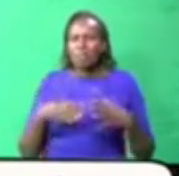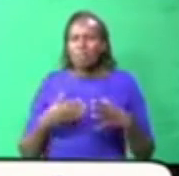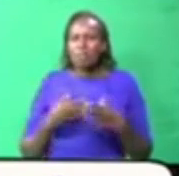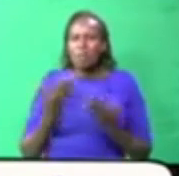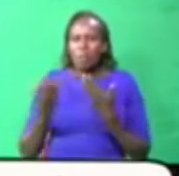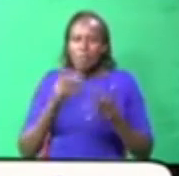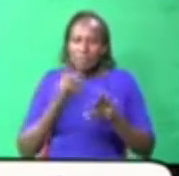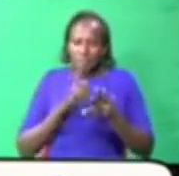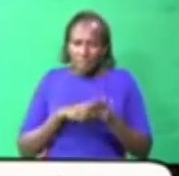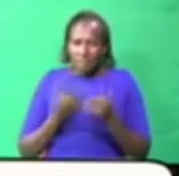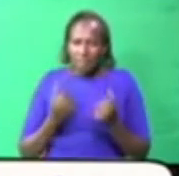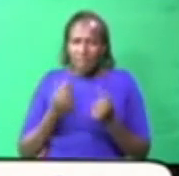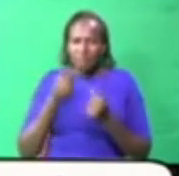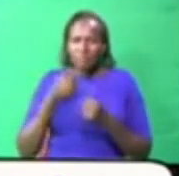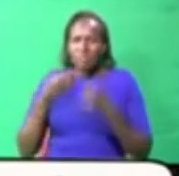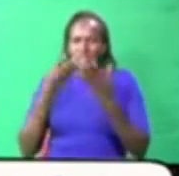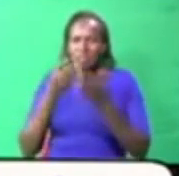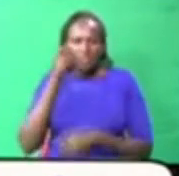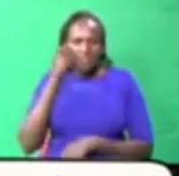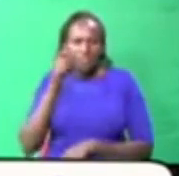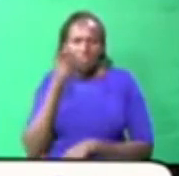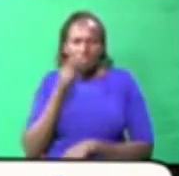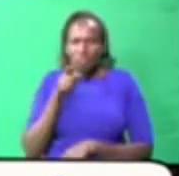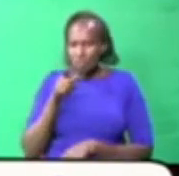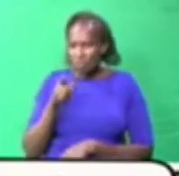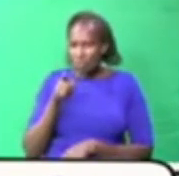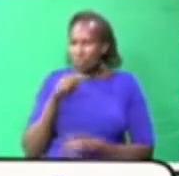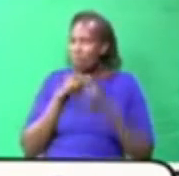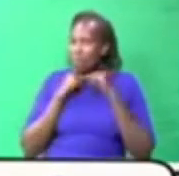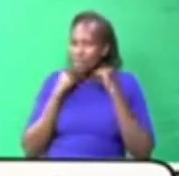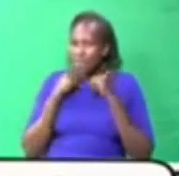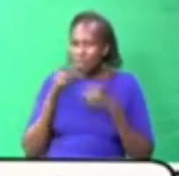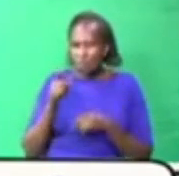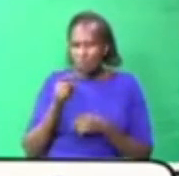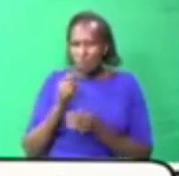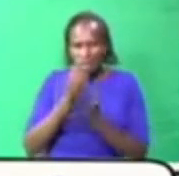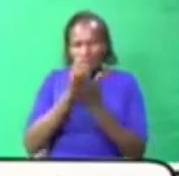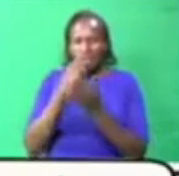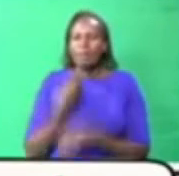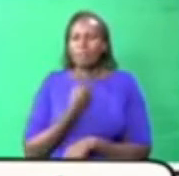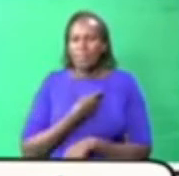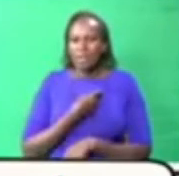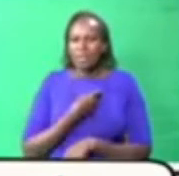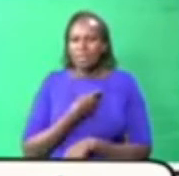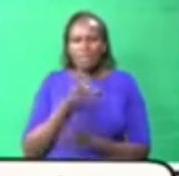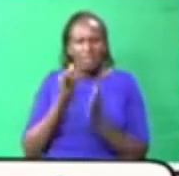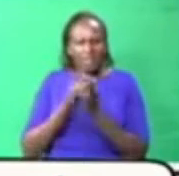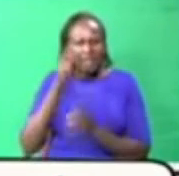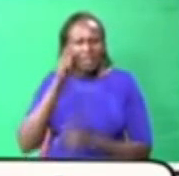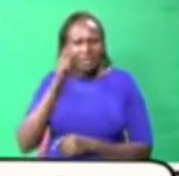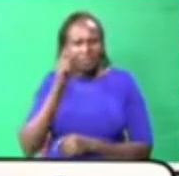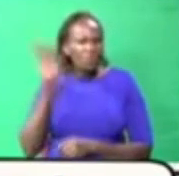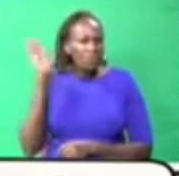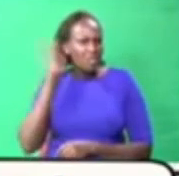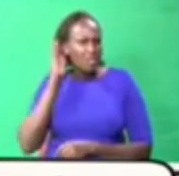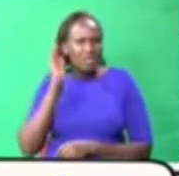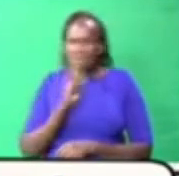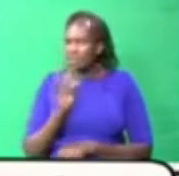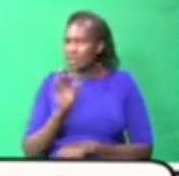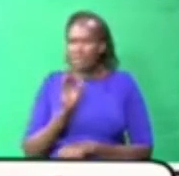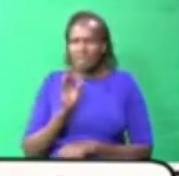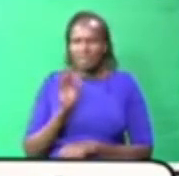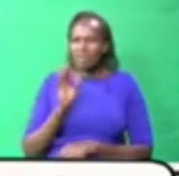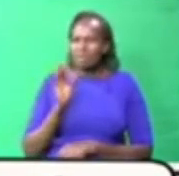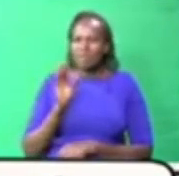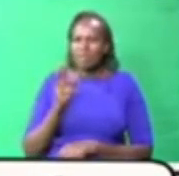inapo utoa ushuhuda wangu wa kile Mungu amenitendea, hey, unaona huyo pastor, huyo pastor ndio atanisaidia. Hiyo testimony yake nilisikia. Huyo